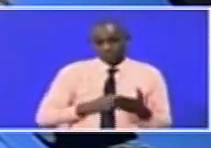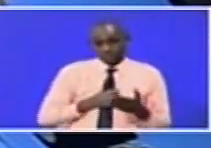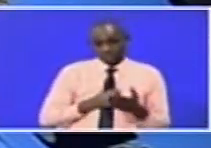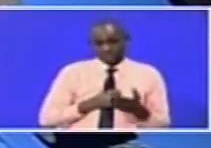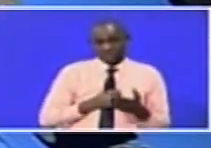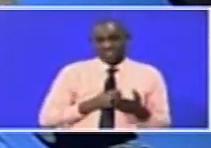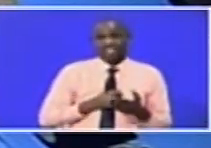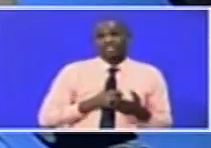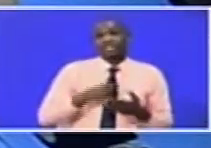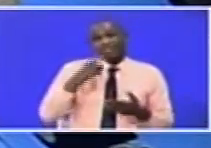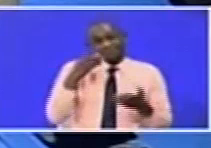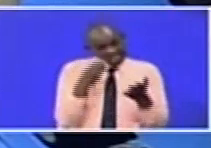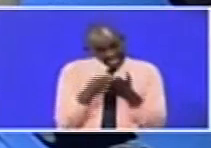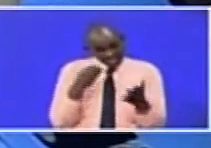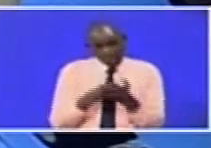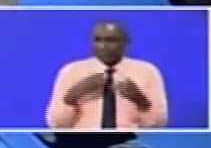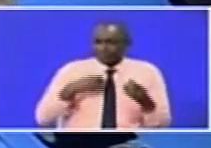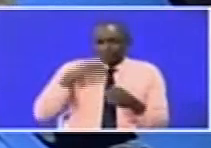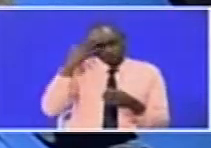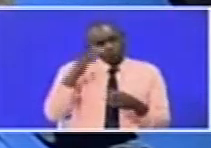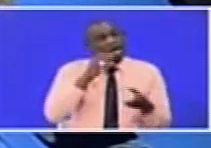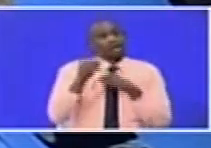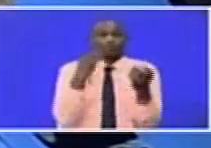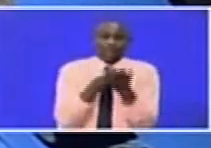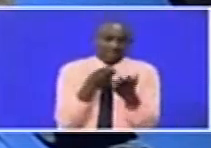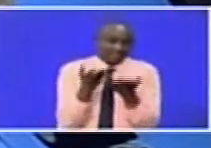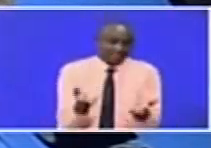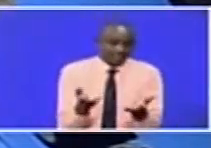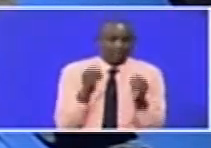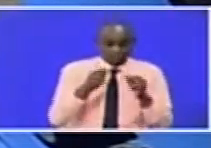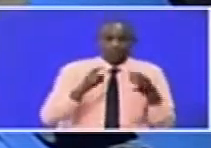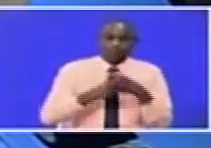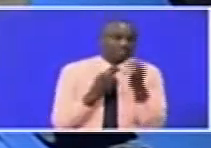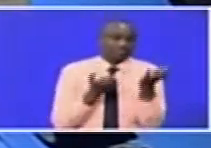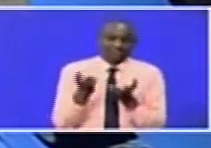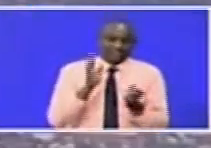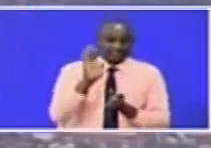little or no knowledge of financial literacy could make it difficult to execute the new plan.